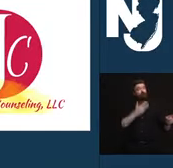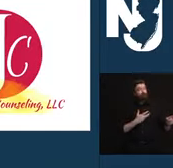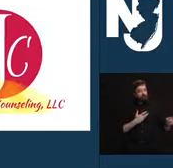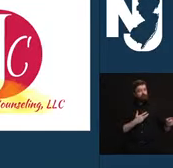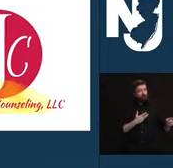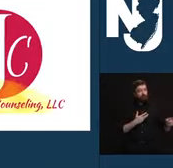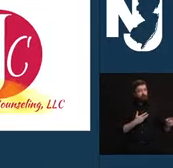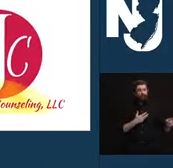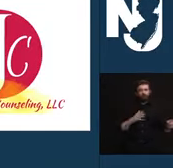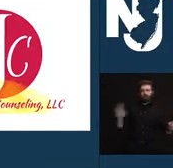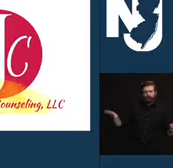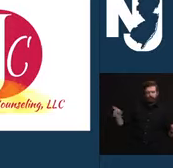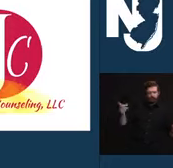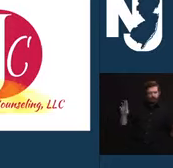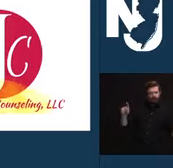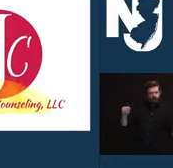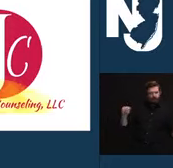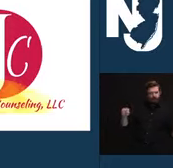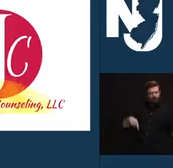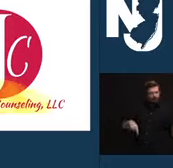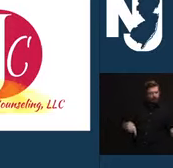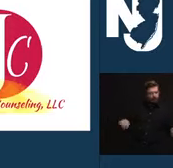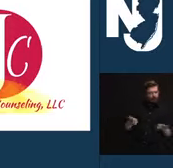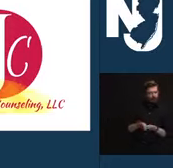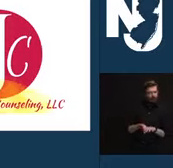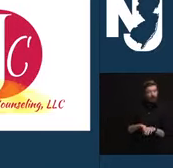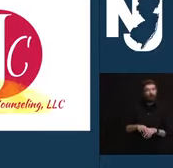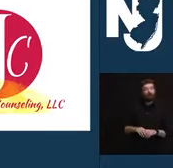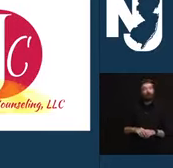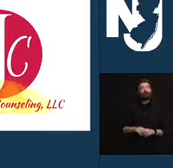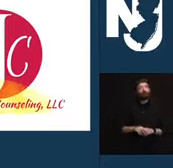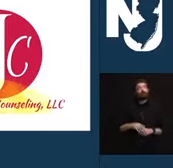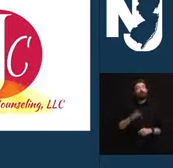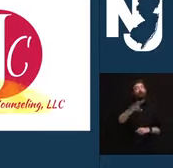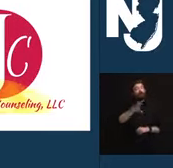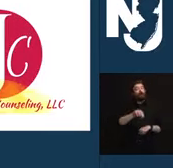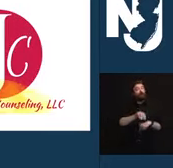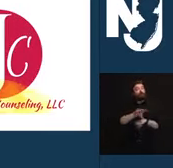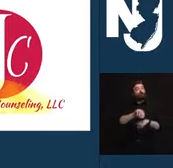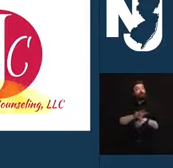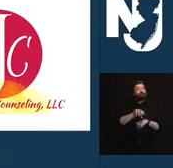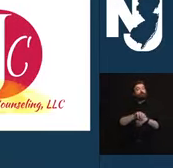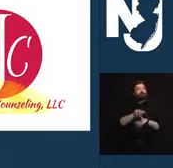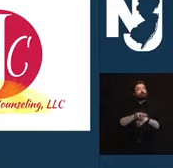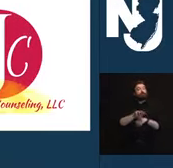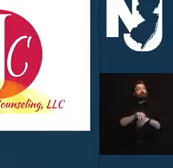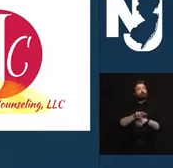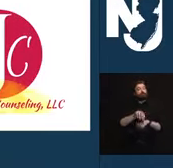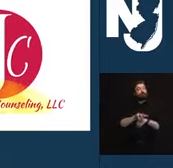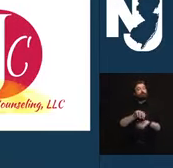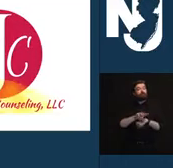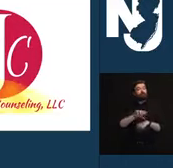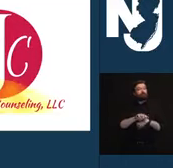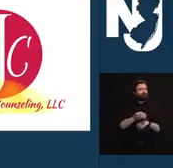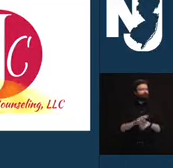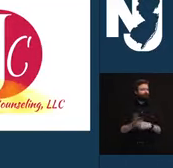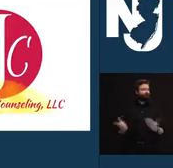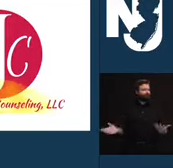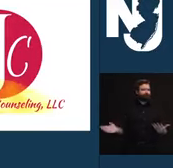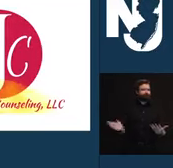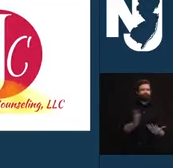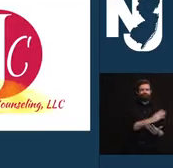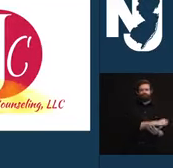point. Their counselors are used to dealing with folks who have, you name it, some stress or some